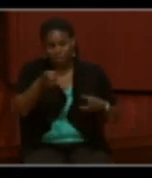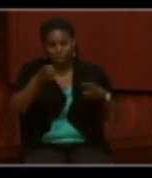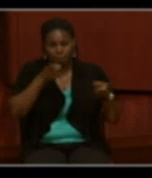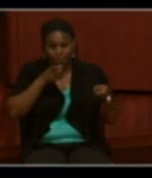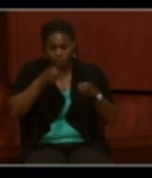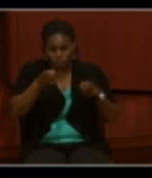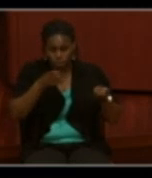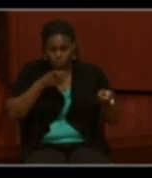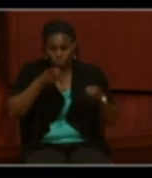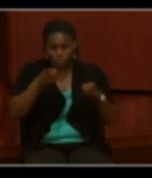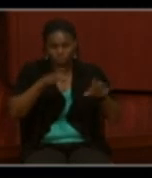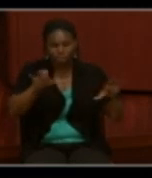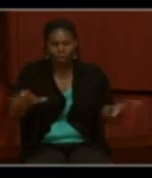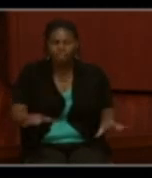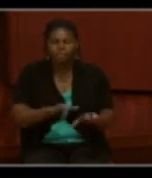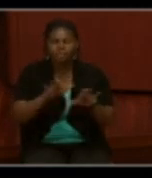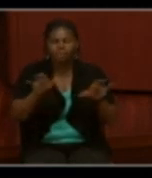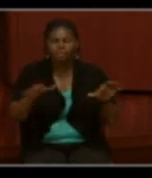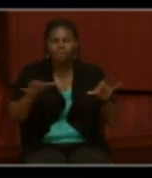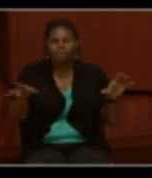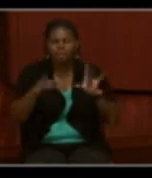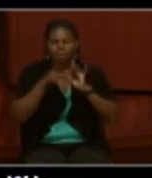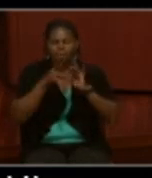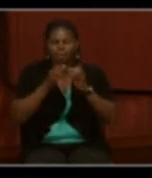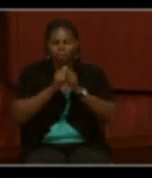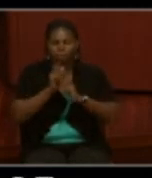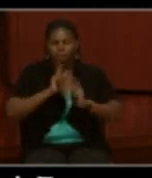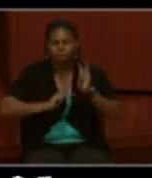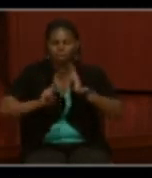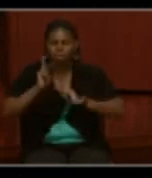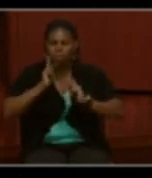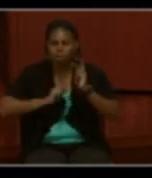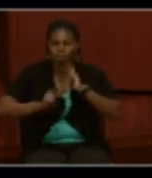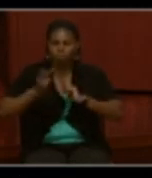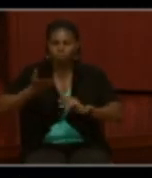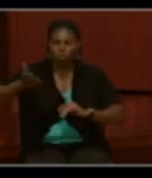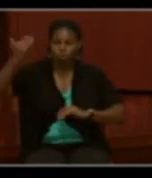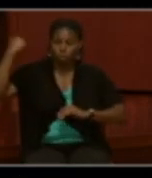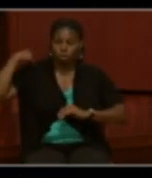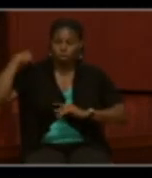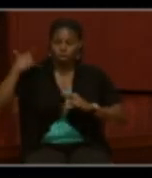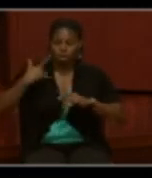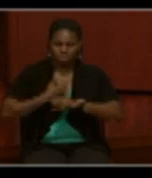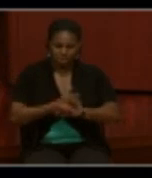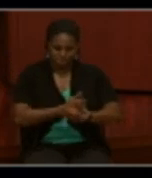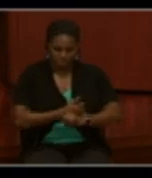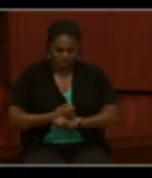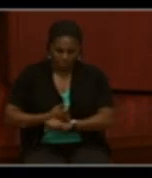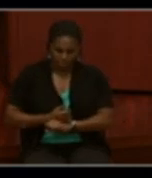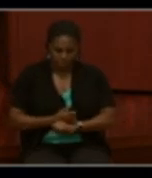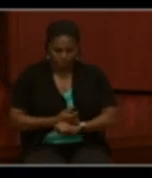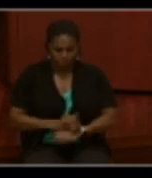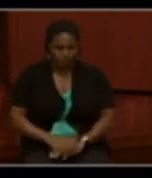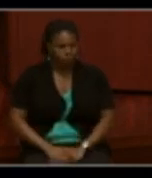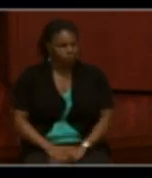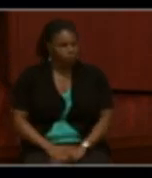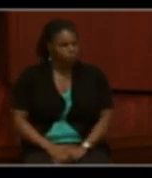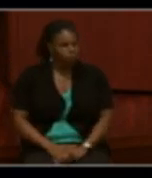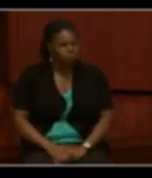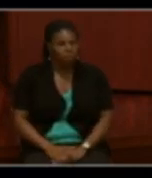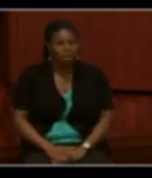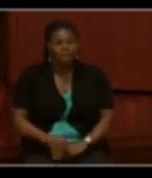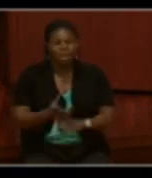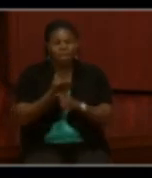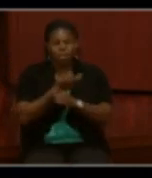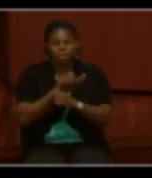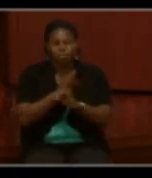administrative activity connected with people who are formerly enslaved. So that's going to be, of course, the Freedman's